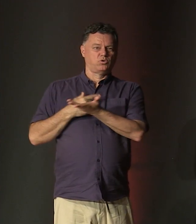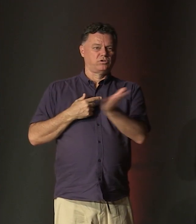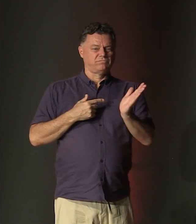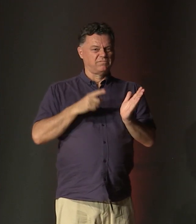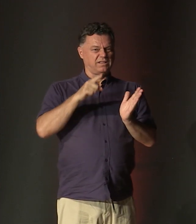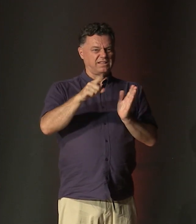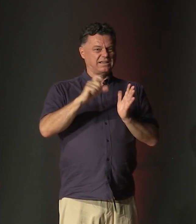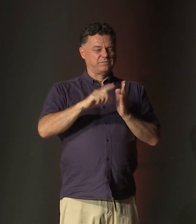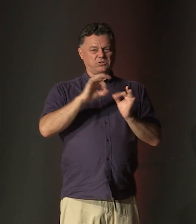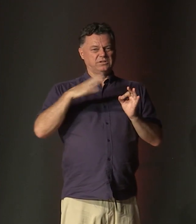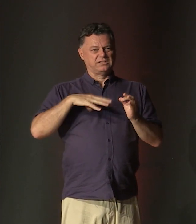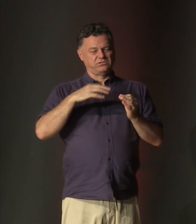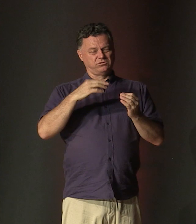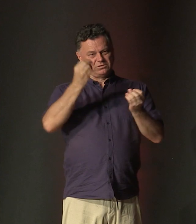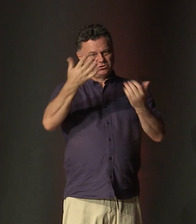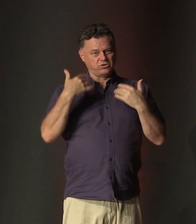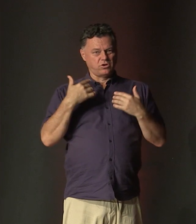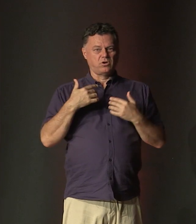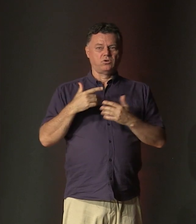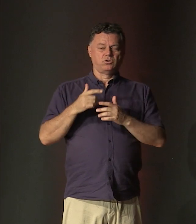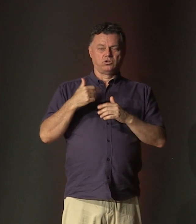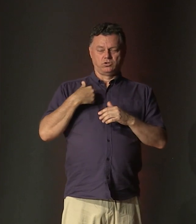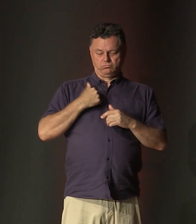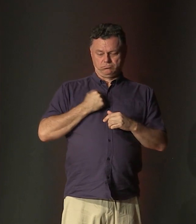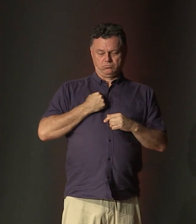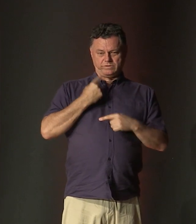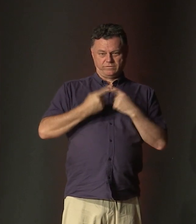tell you who they share your information with or when.